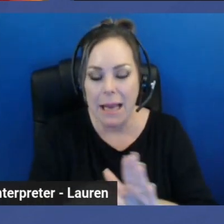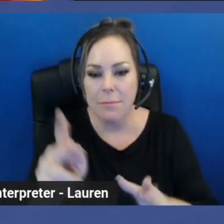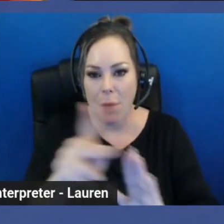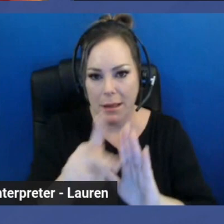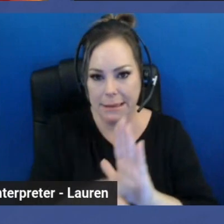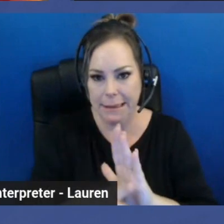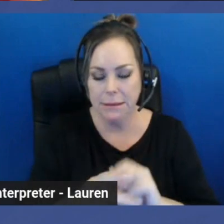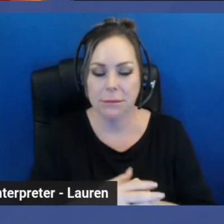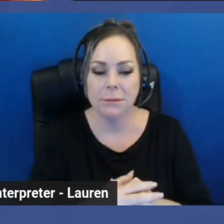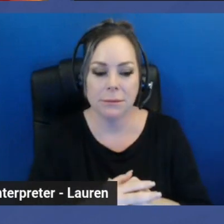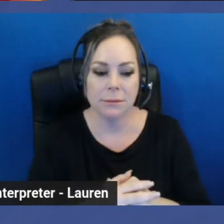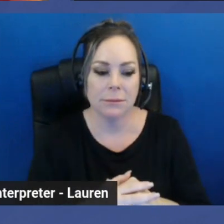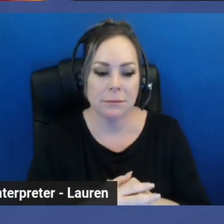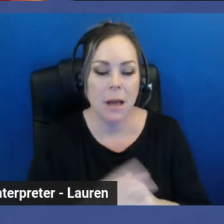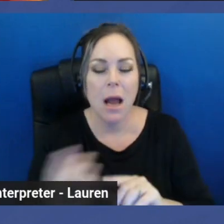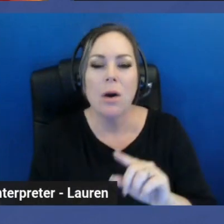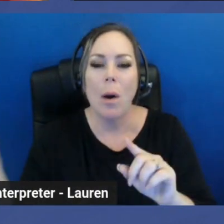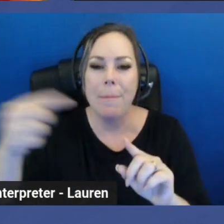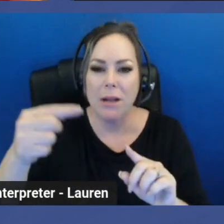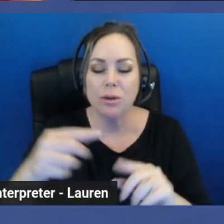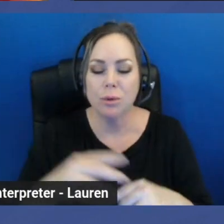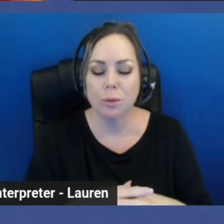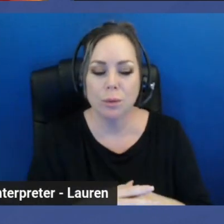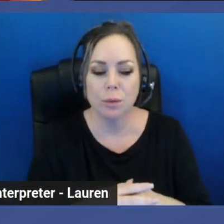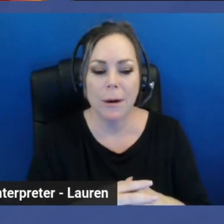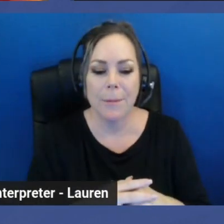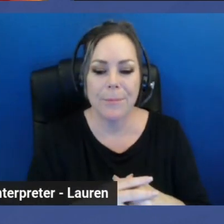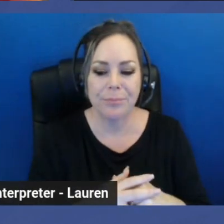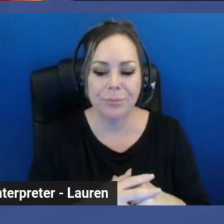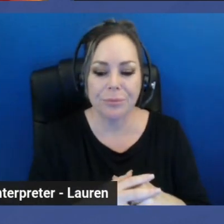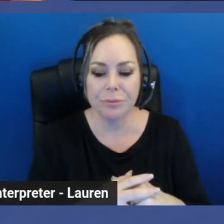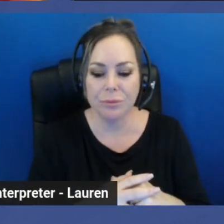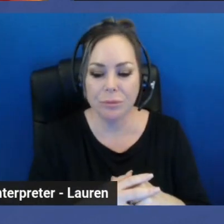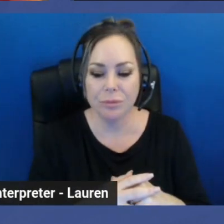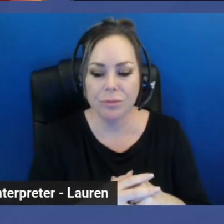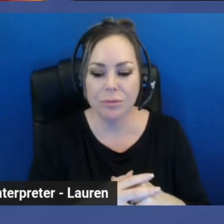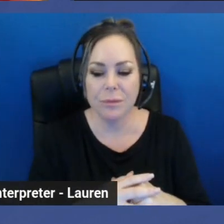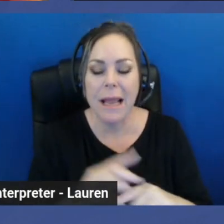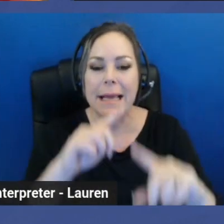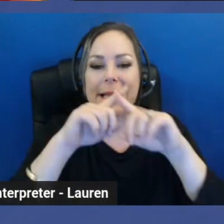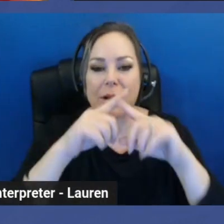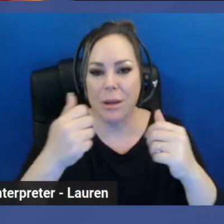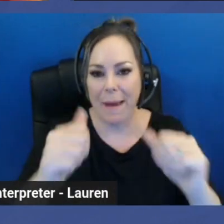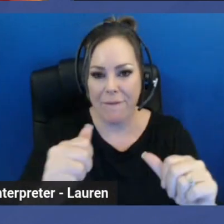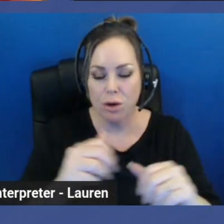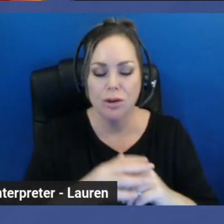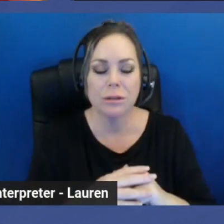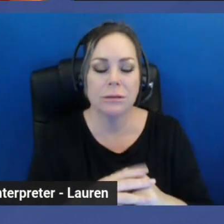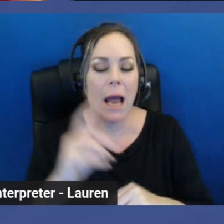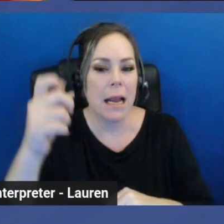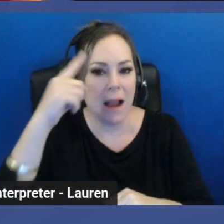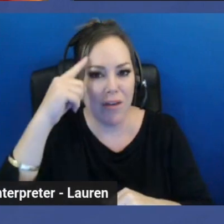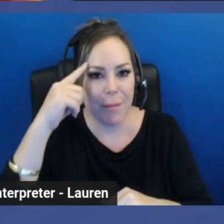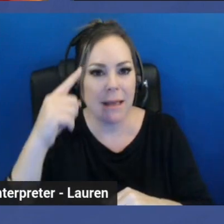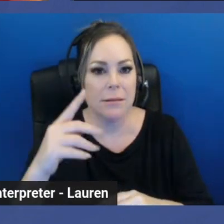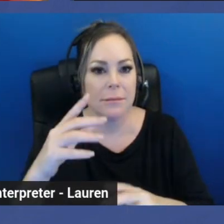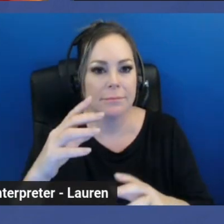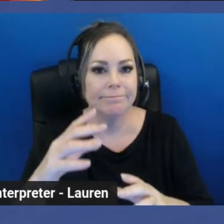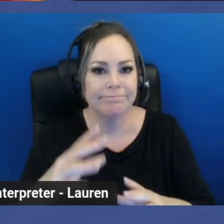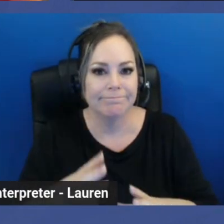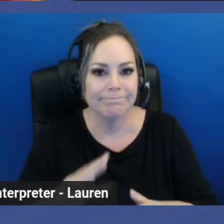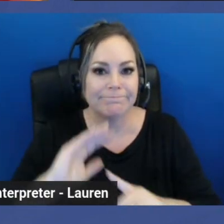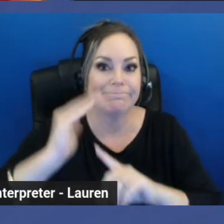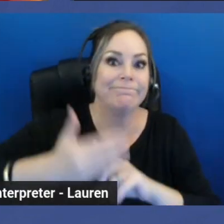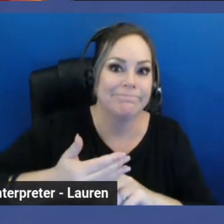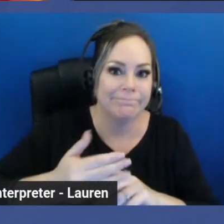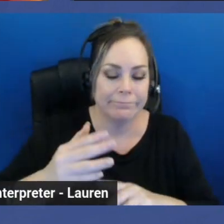But going back just finally to the censorship efforts and the government taking on the job of the